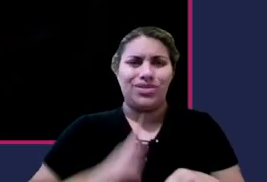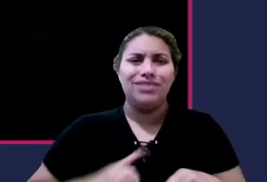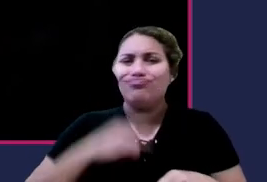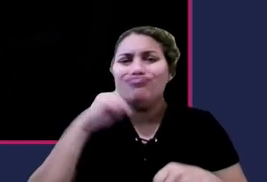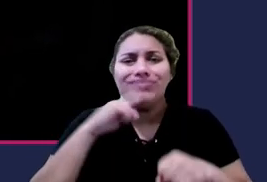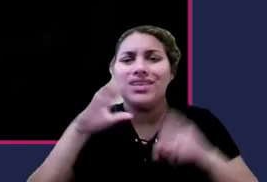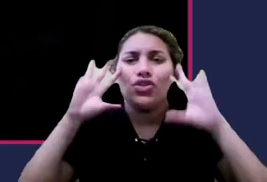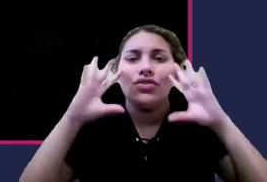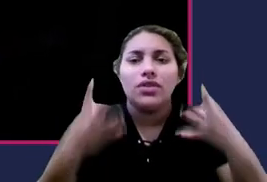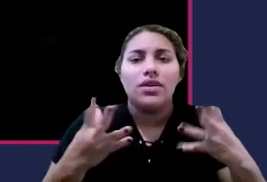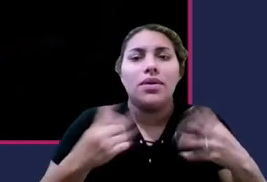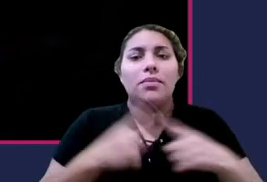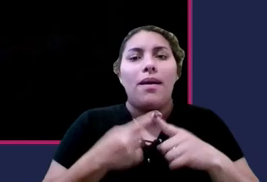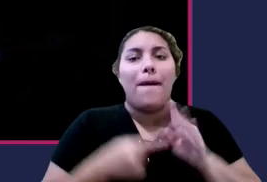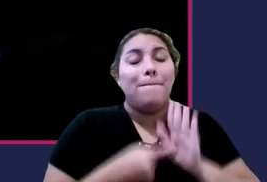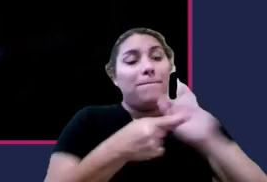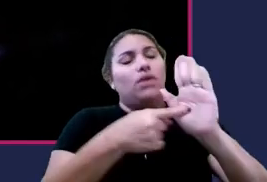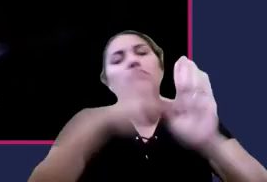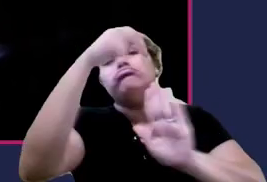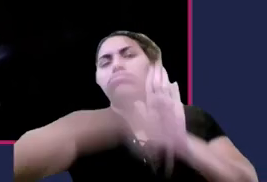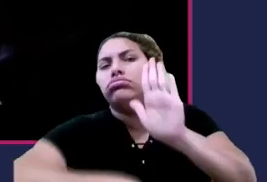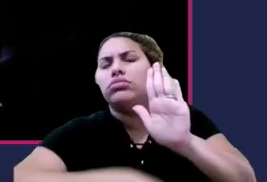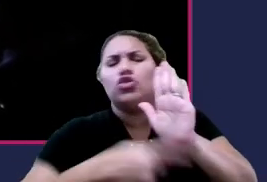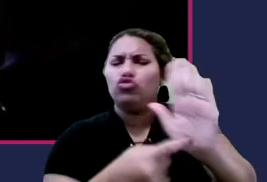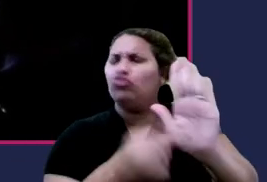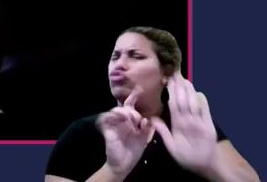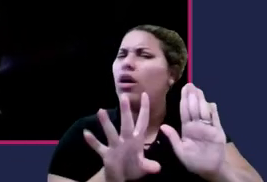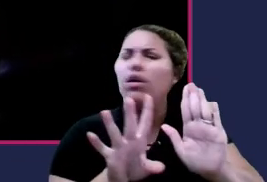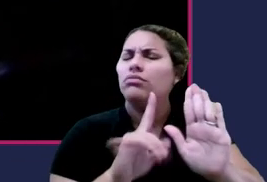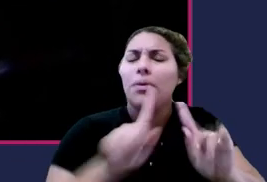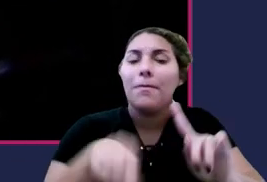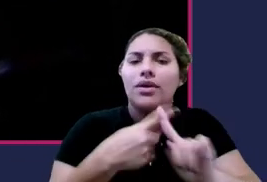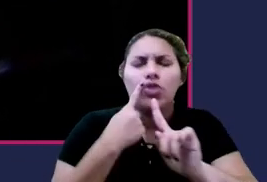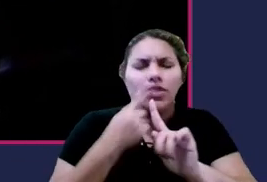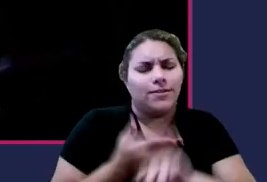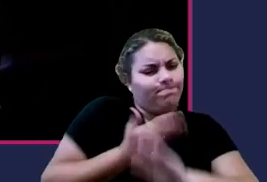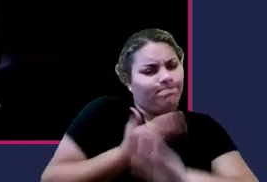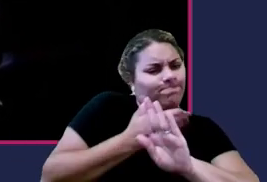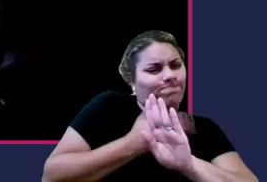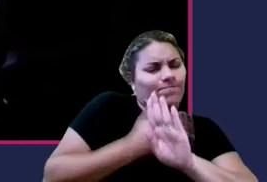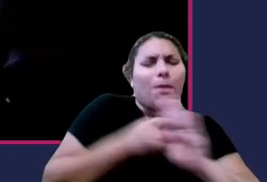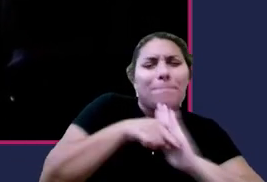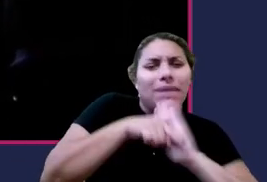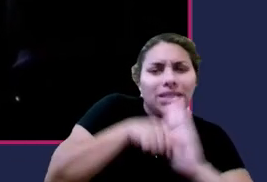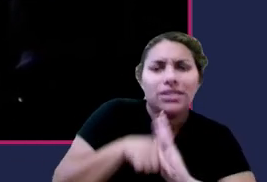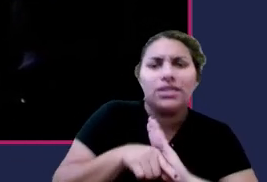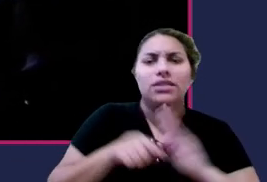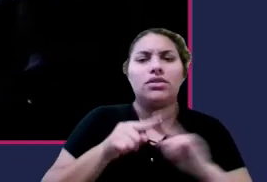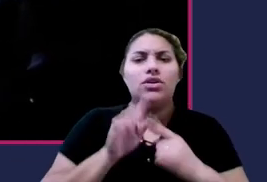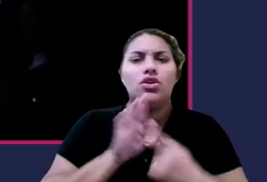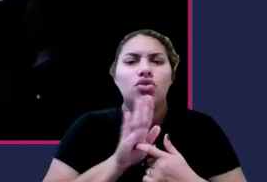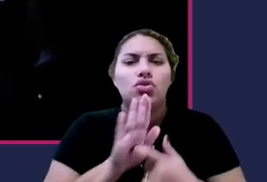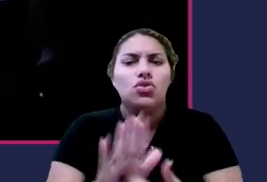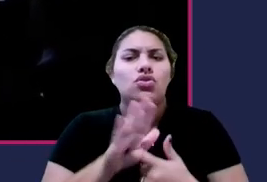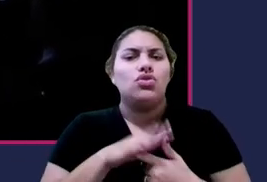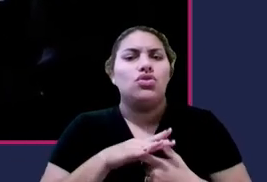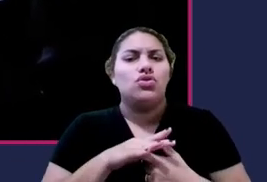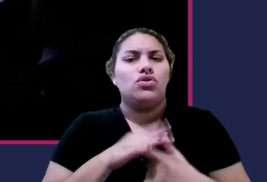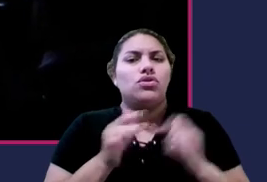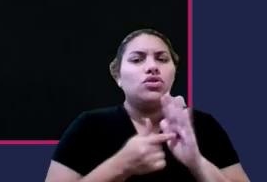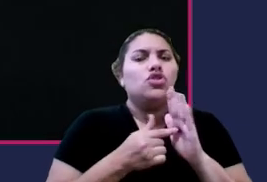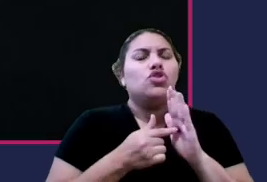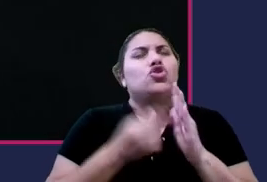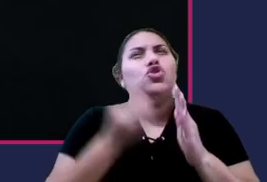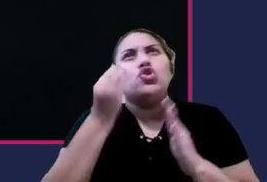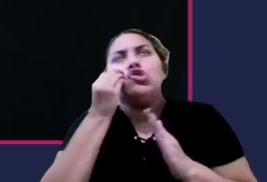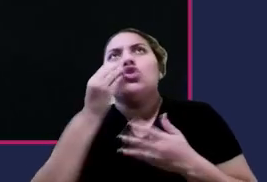good bills. It doesn't matter to present new bills. We did a research. We